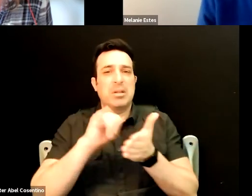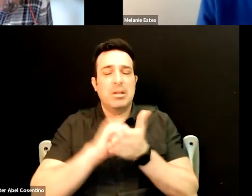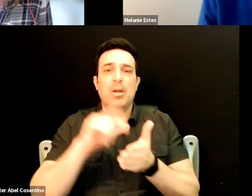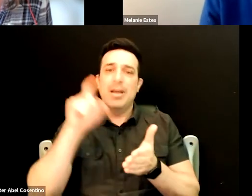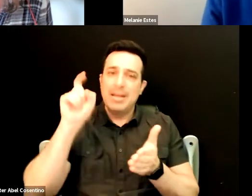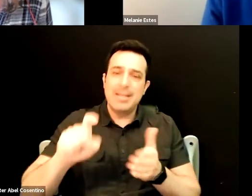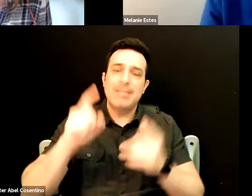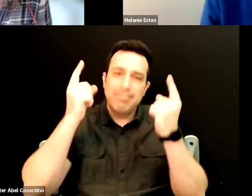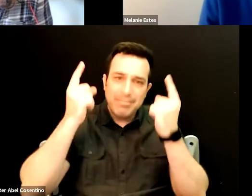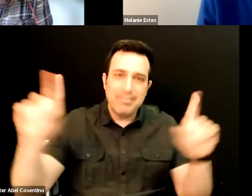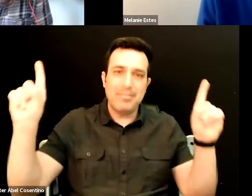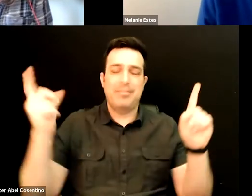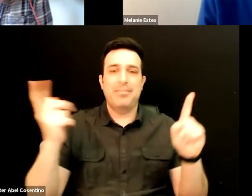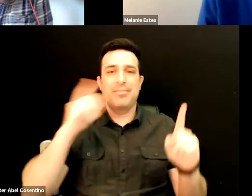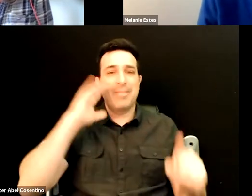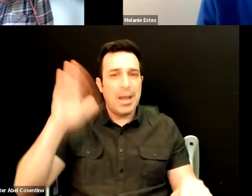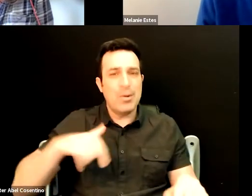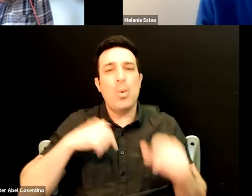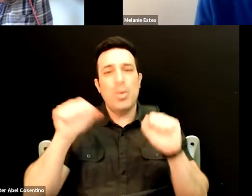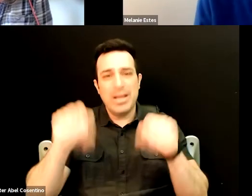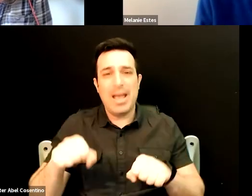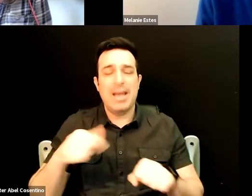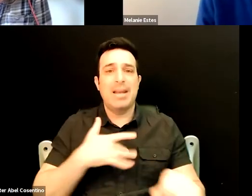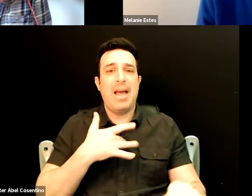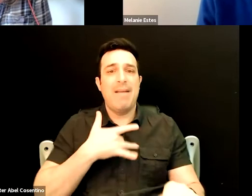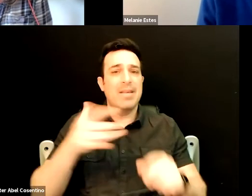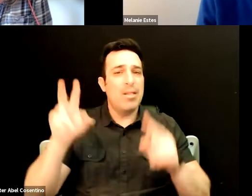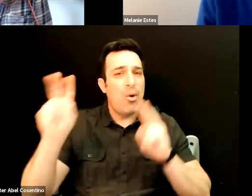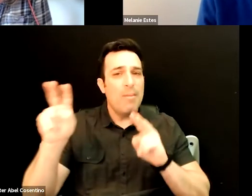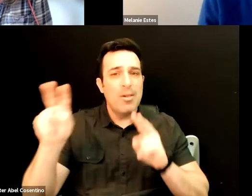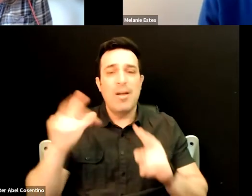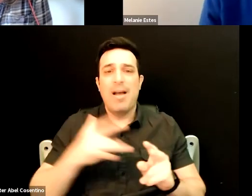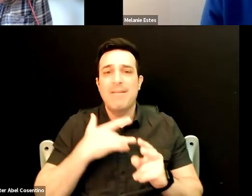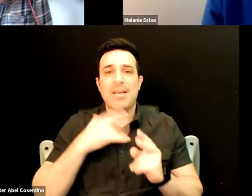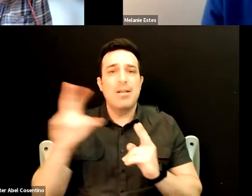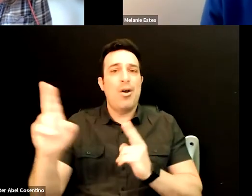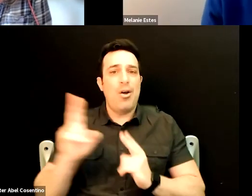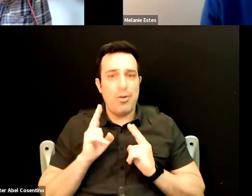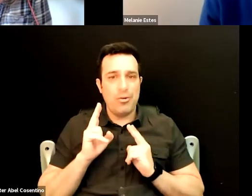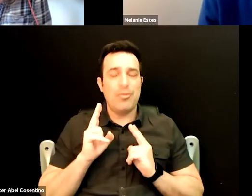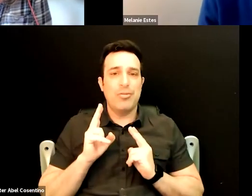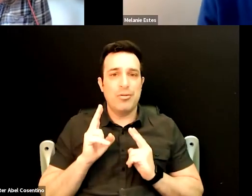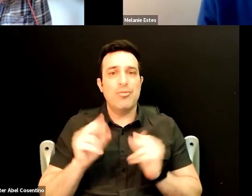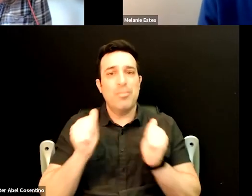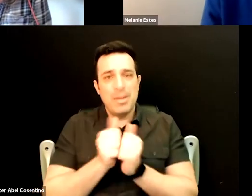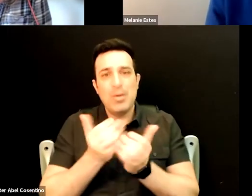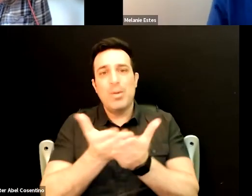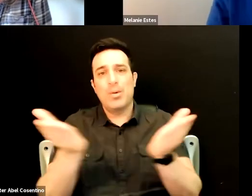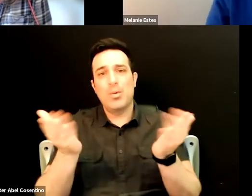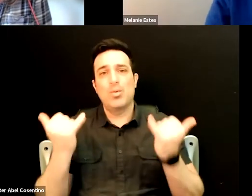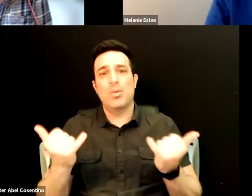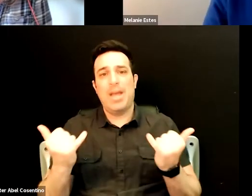make it happen. And I know that we can, and I feel so hopeful, and I feel so honored to be with you all today.